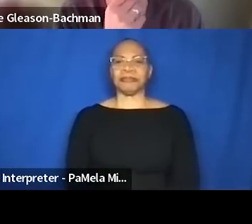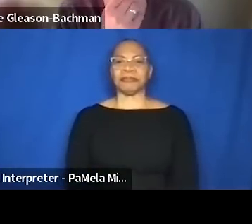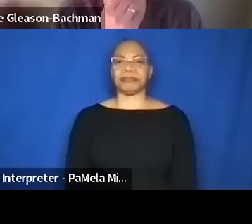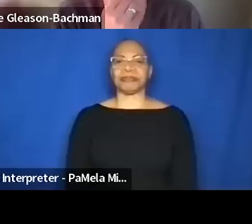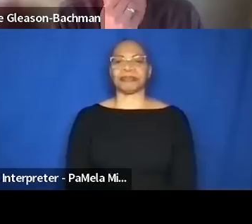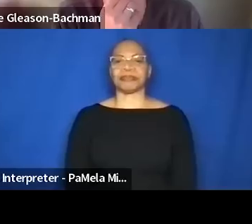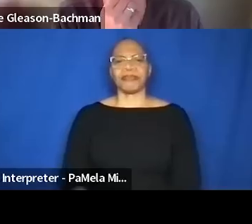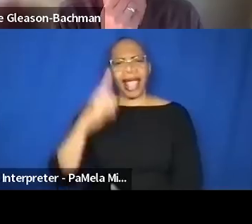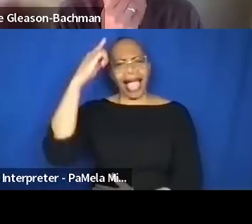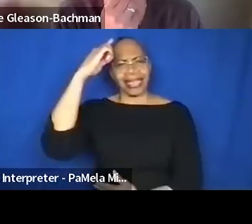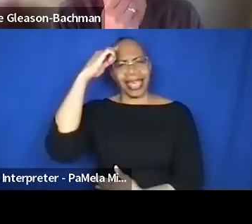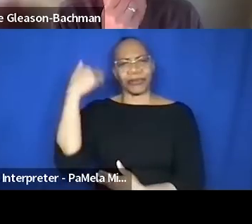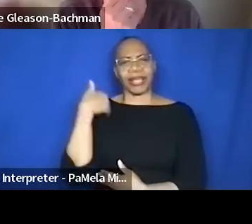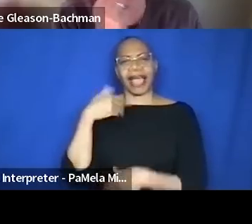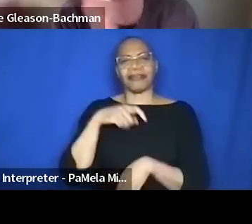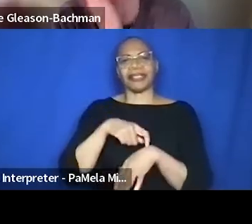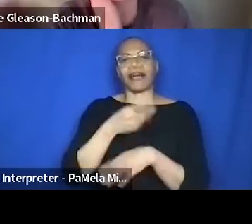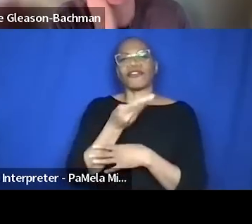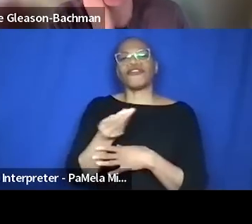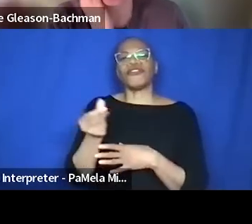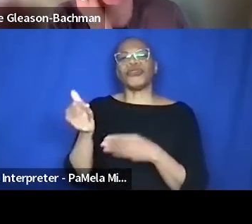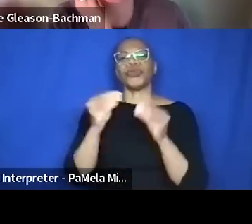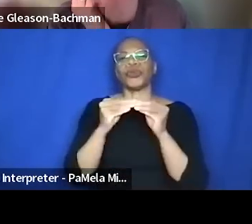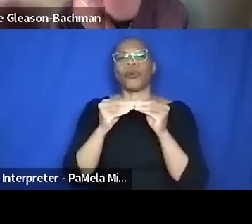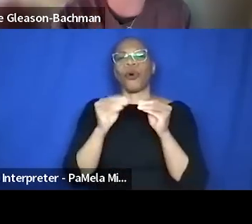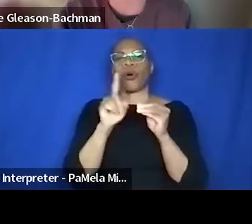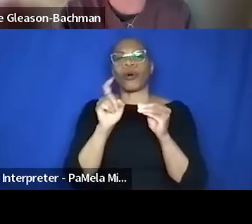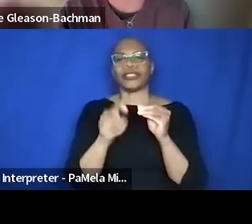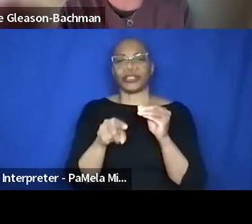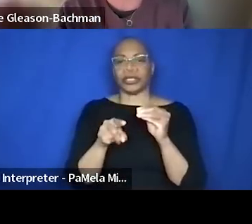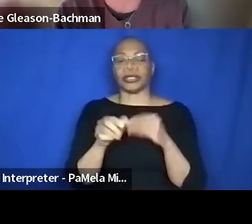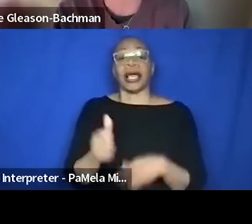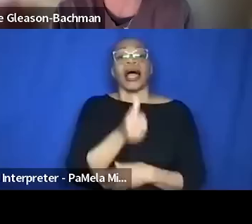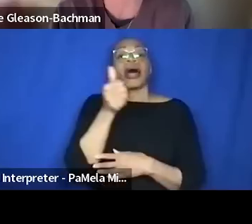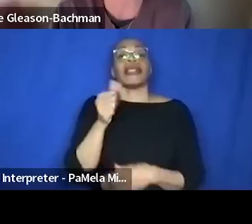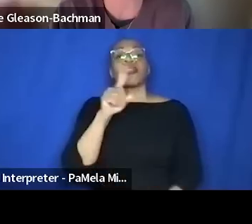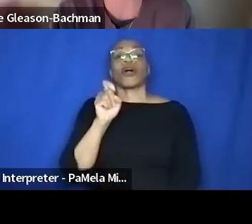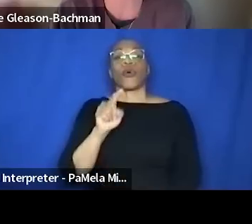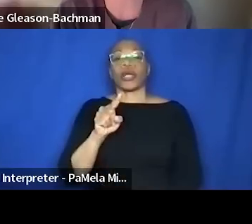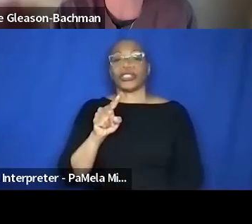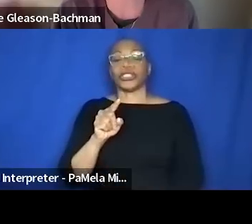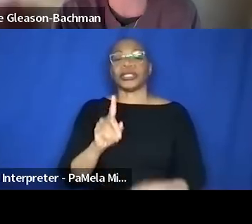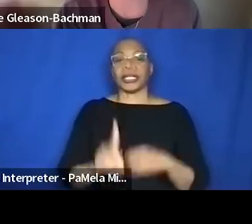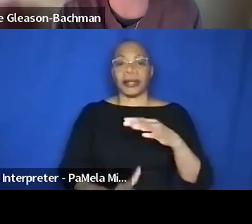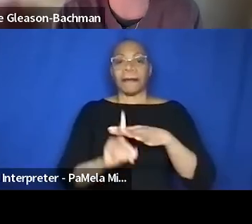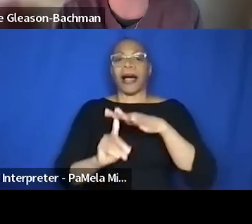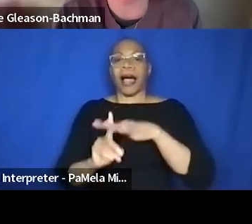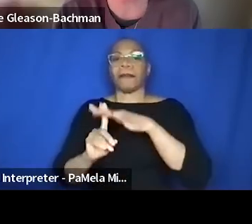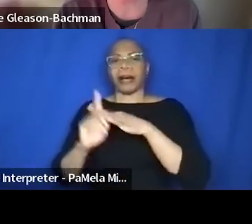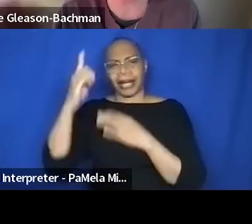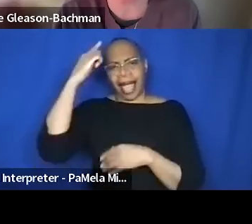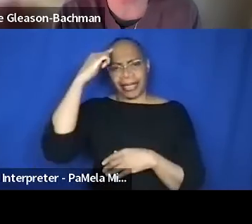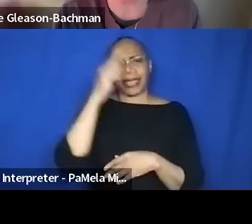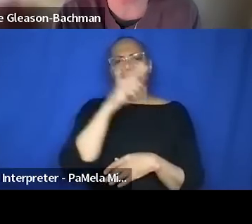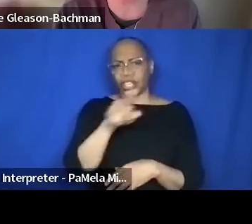I think we have time for just a couple more. One of the other questions that has come up a lot is if, I think you guys have